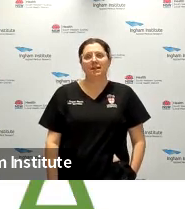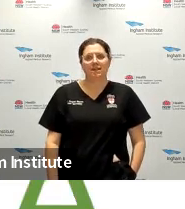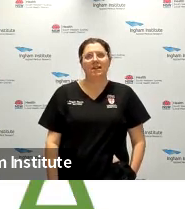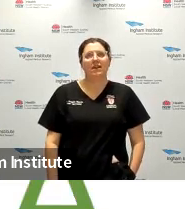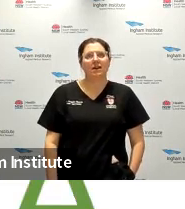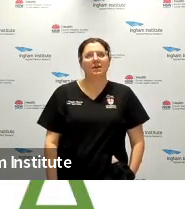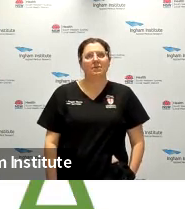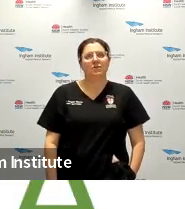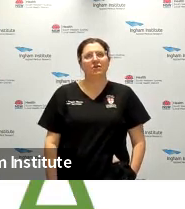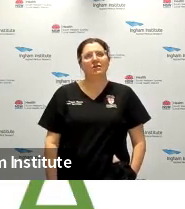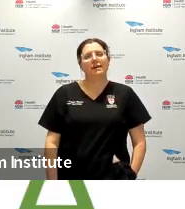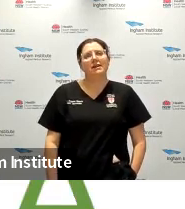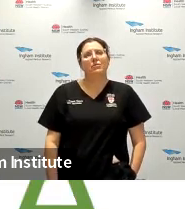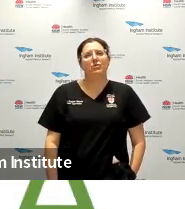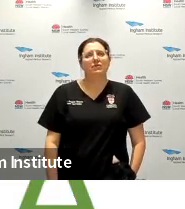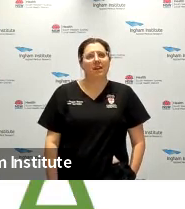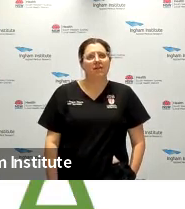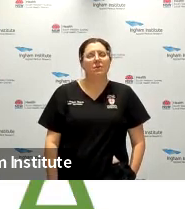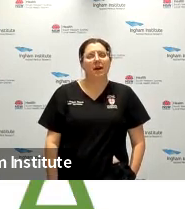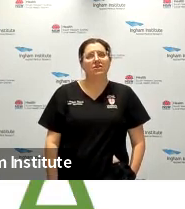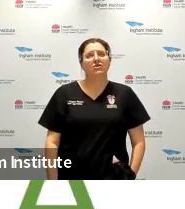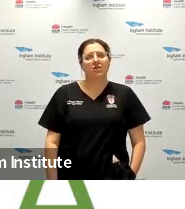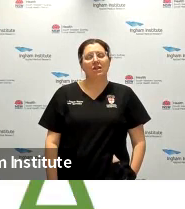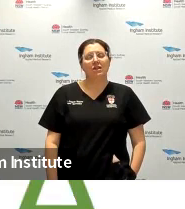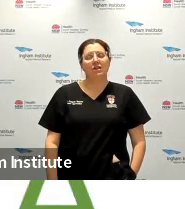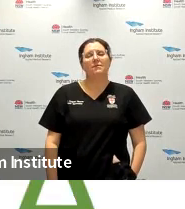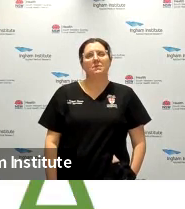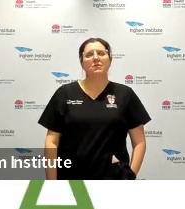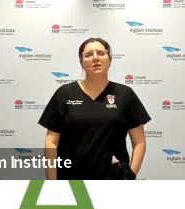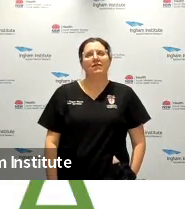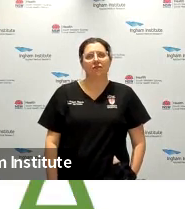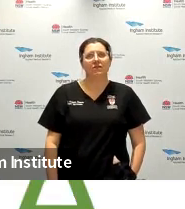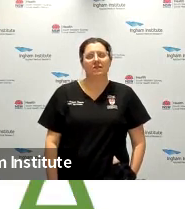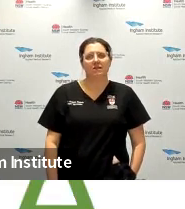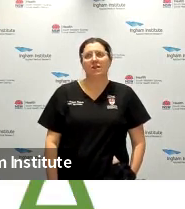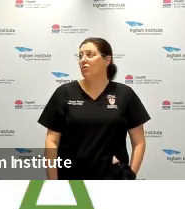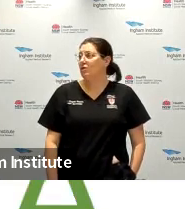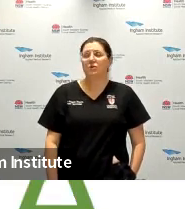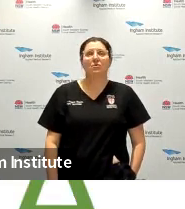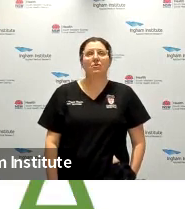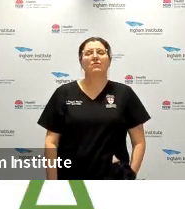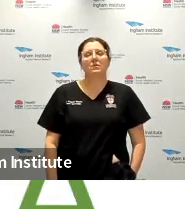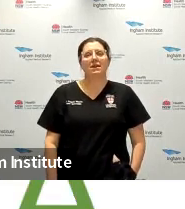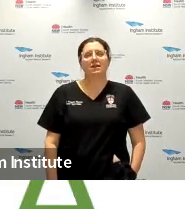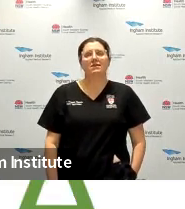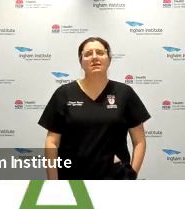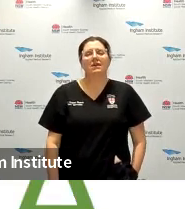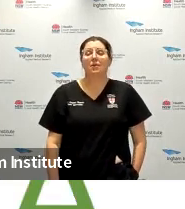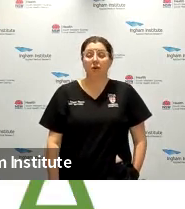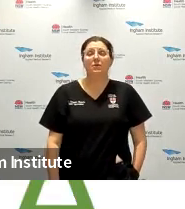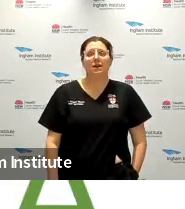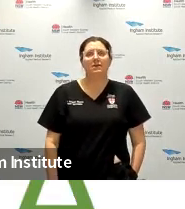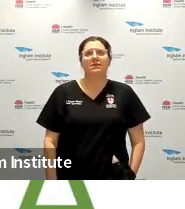will detail that coming up soon. Models of care and the patient journey has been one of our focuses in order to improve women's